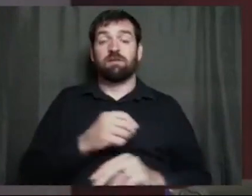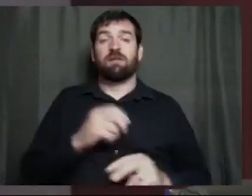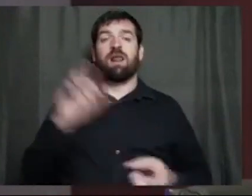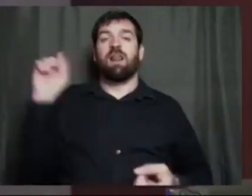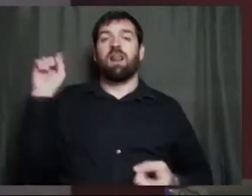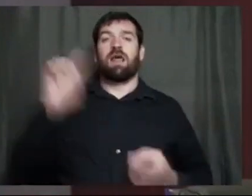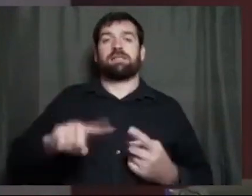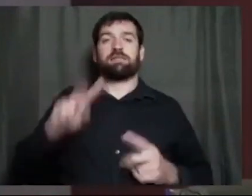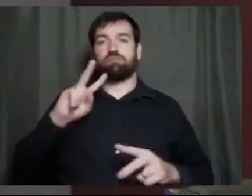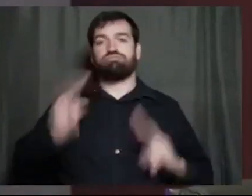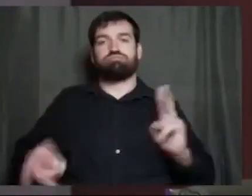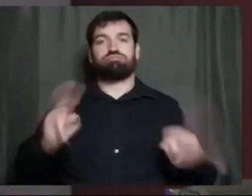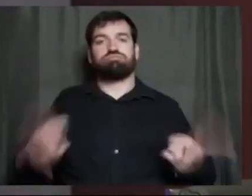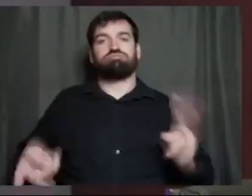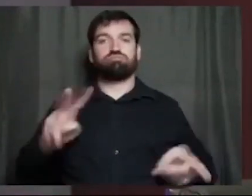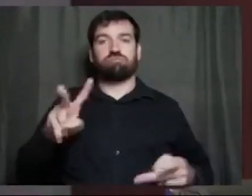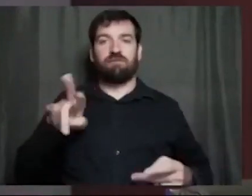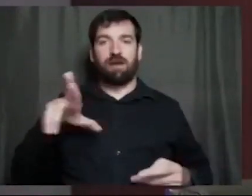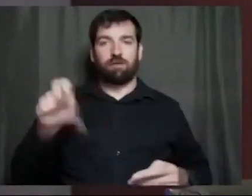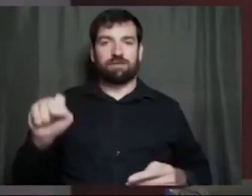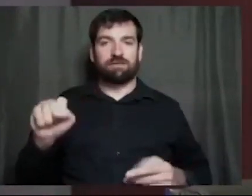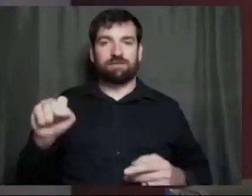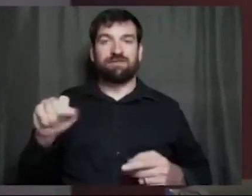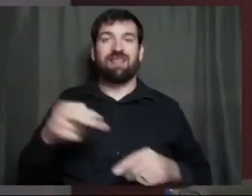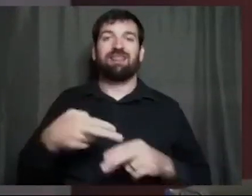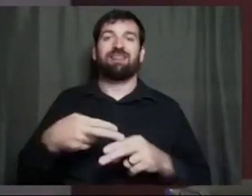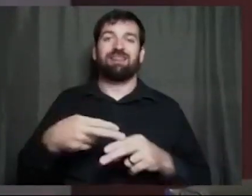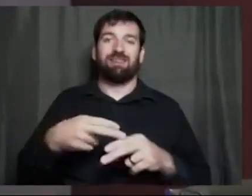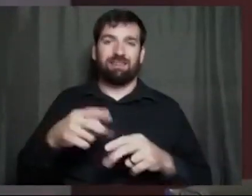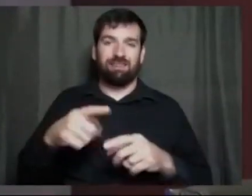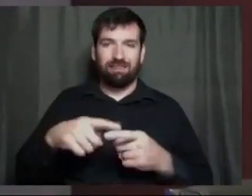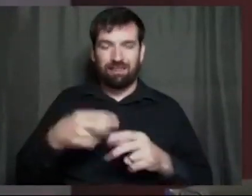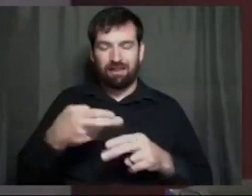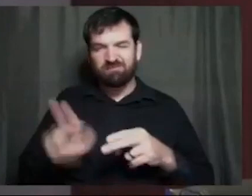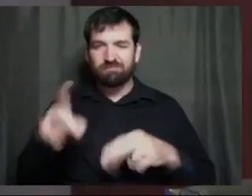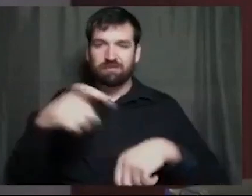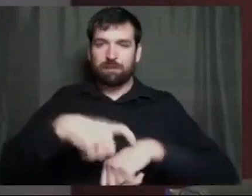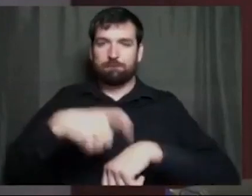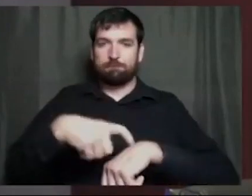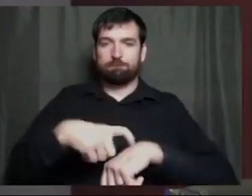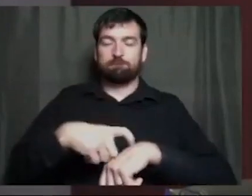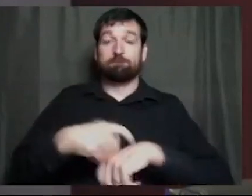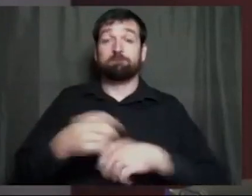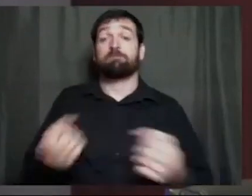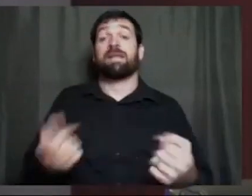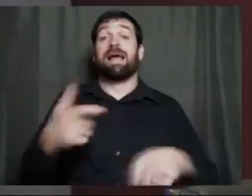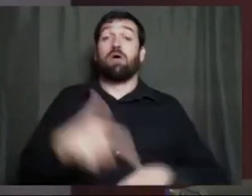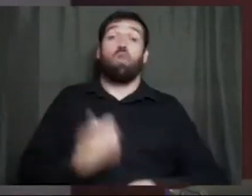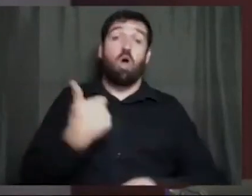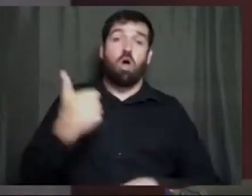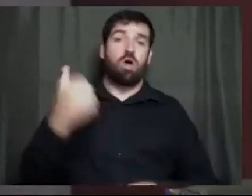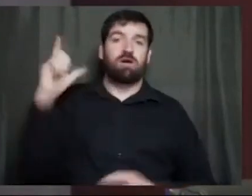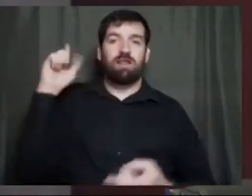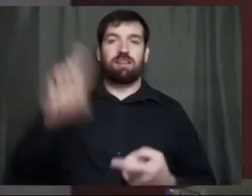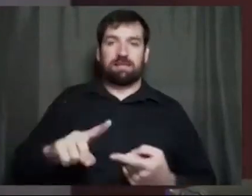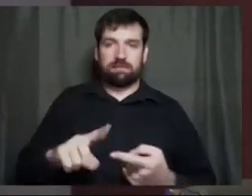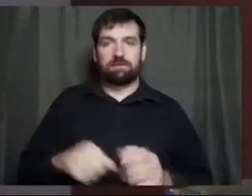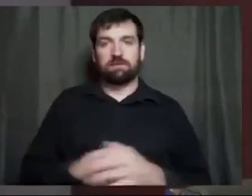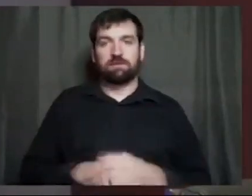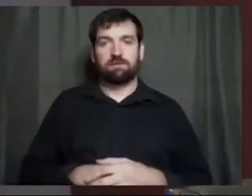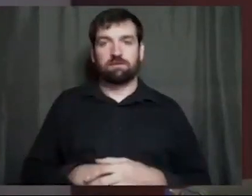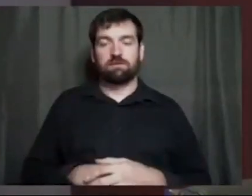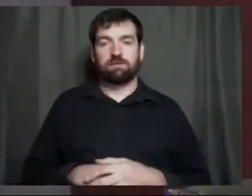had the vaccine, they shed it for a shorter period of time. So their period of infectivity is likely shorter than it is if you hadn't